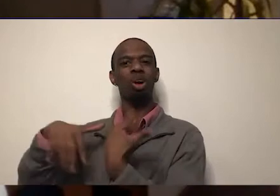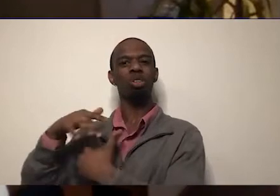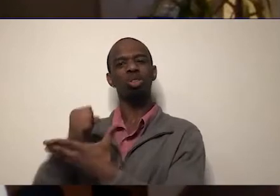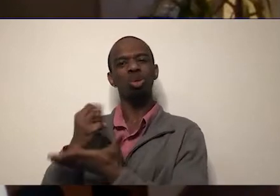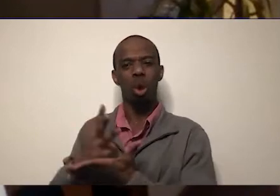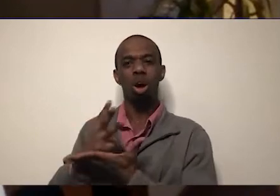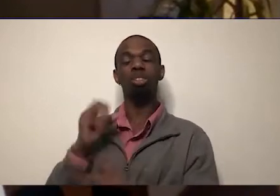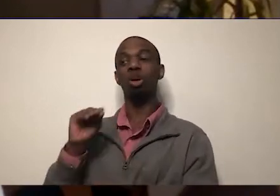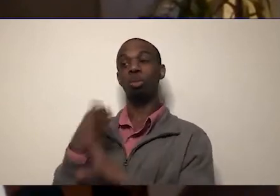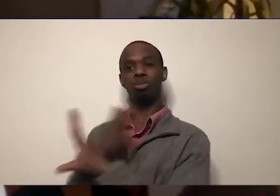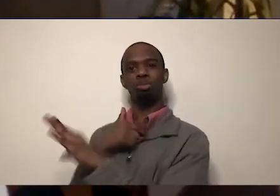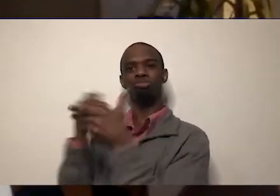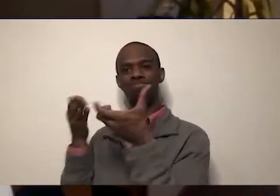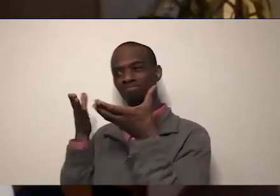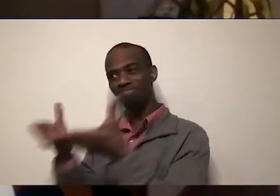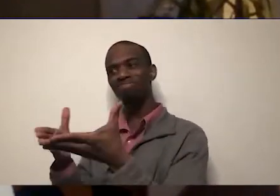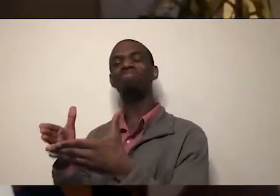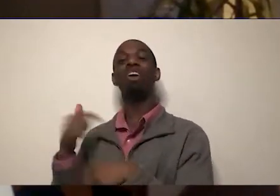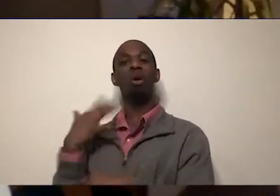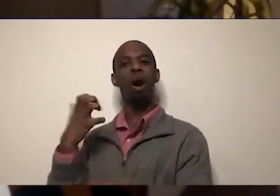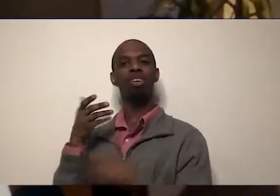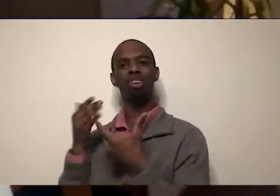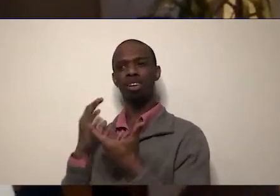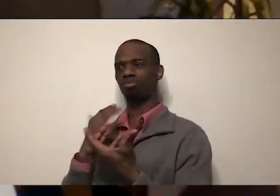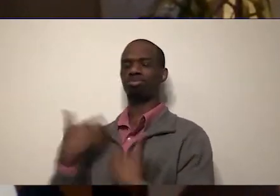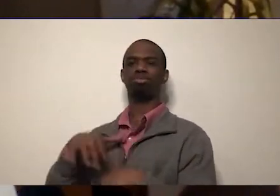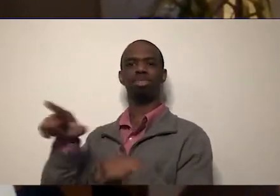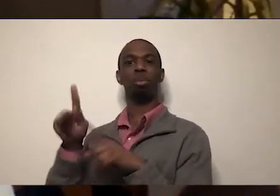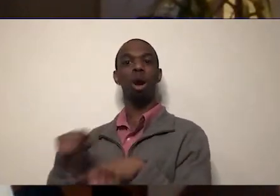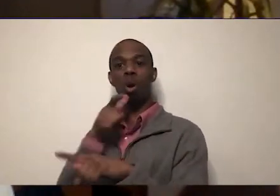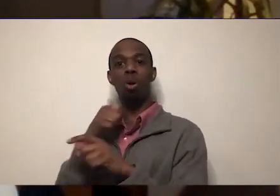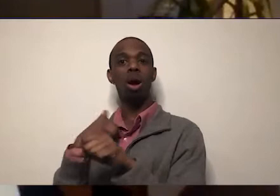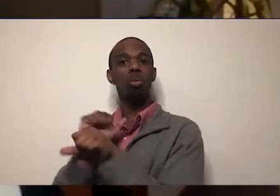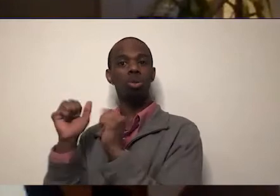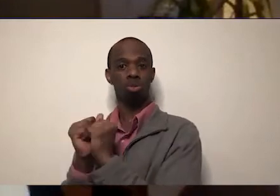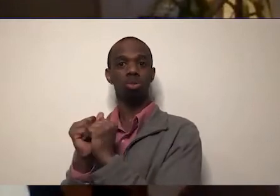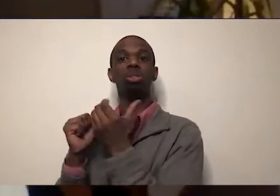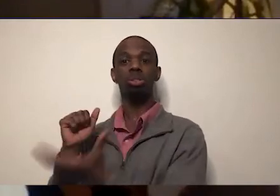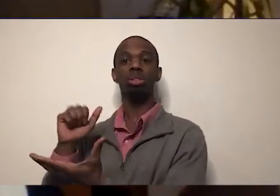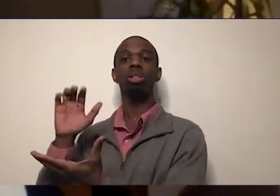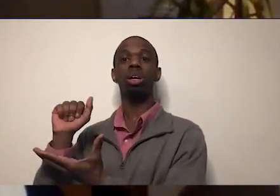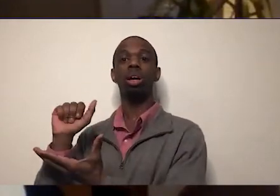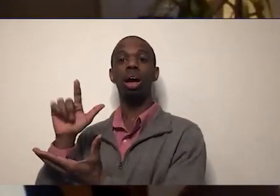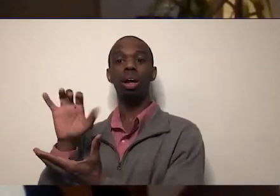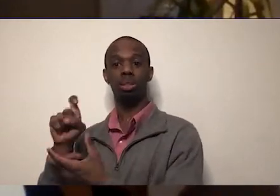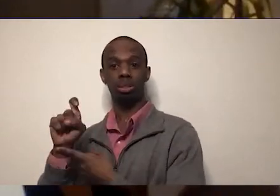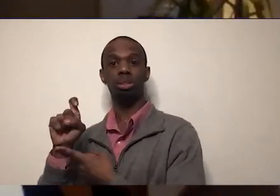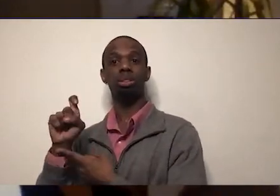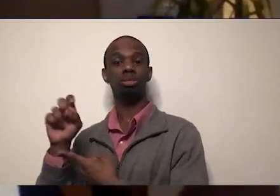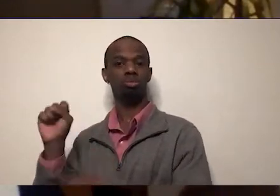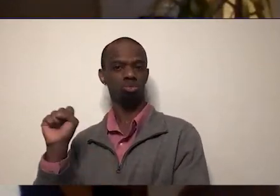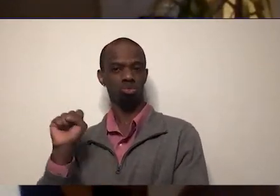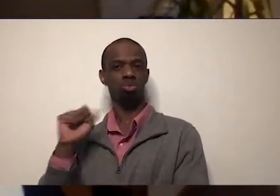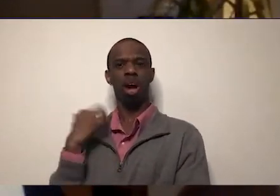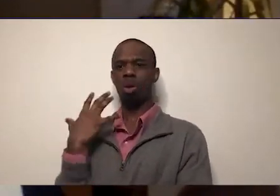School, and I want to thank her for her ongoing collaboration. And then I will ask Alex that you pass